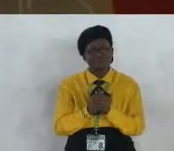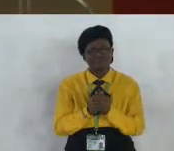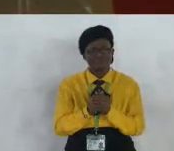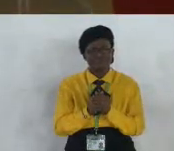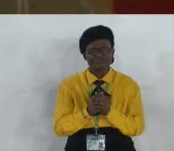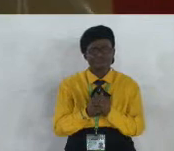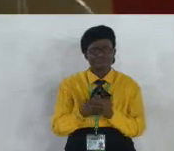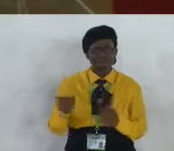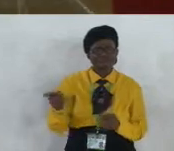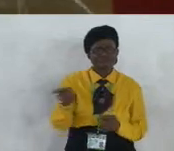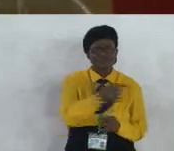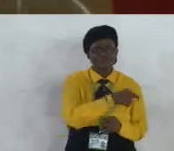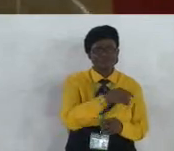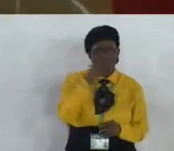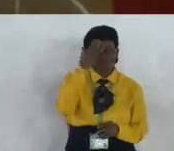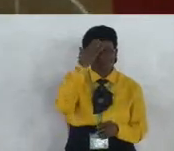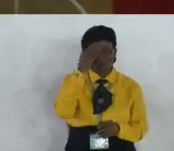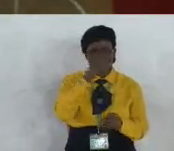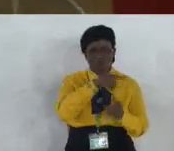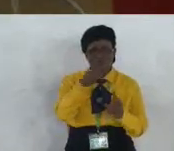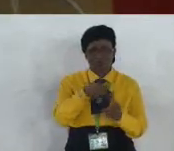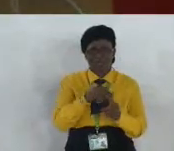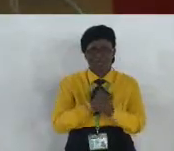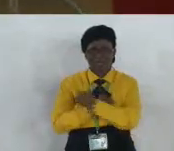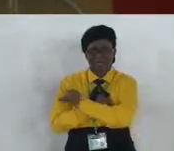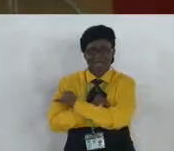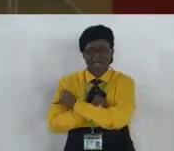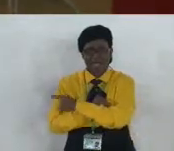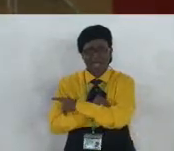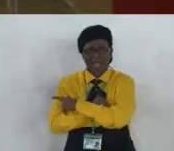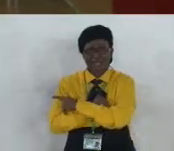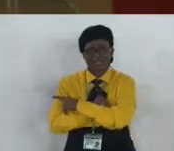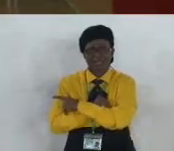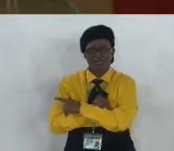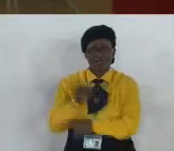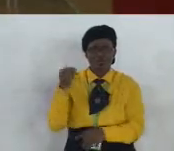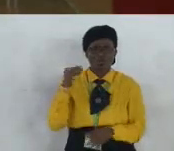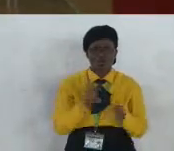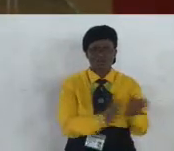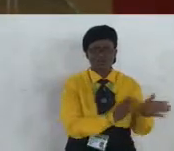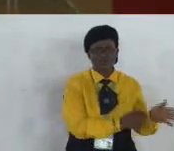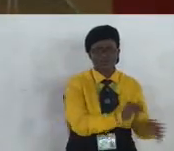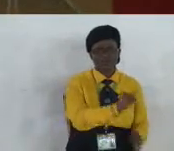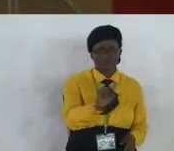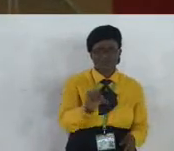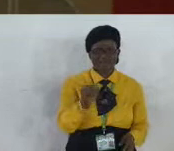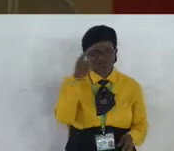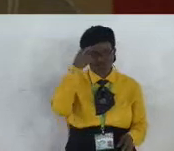You know, when I was preparing for this lecture,